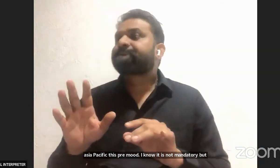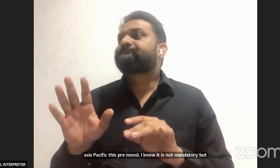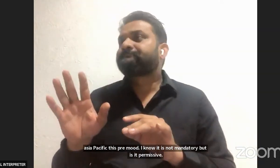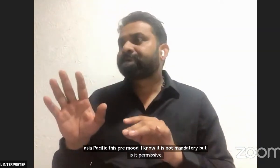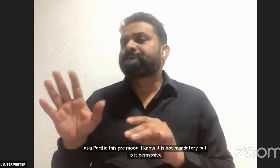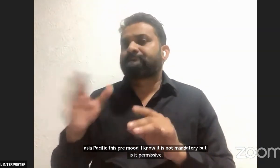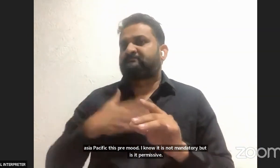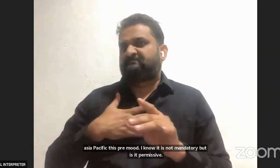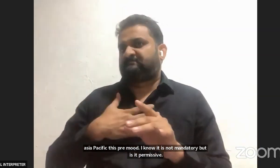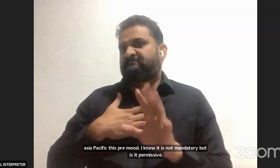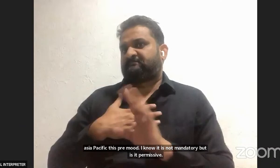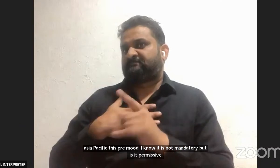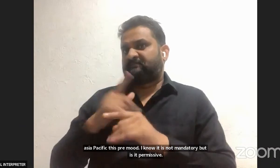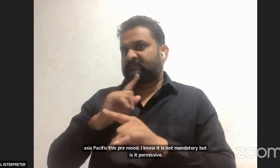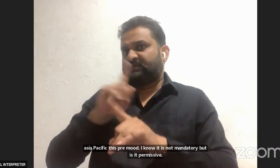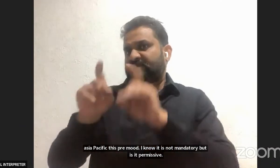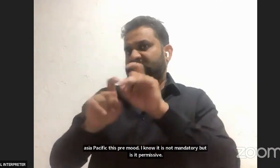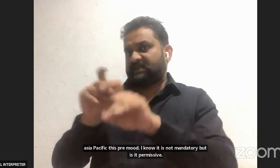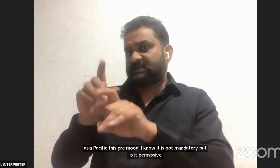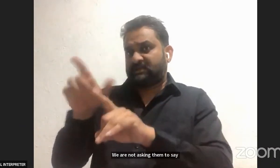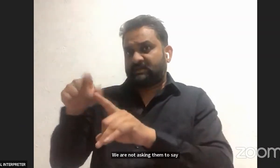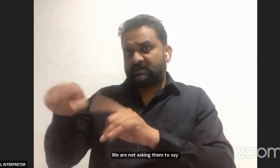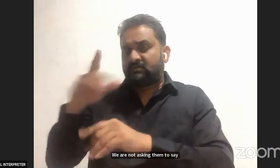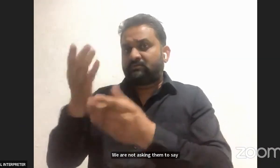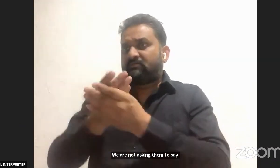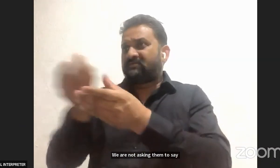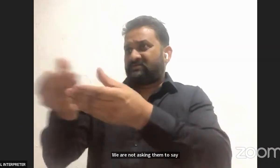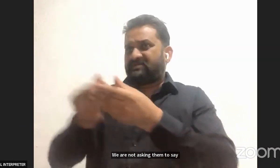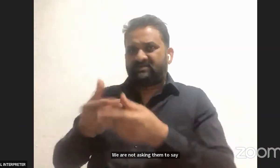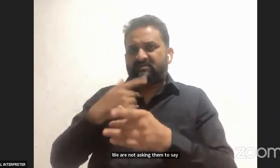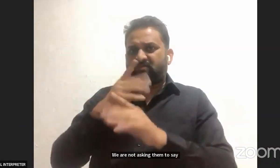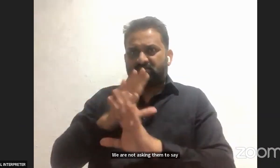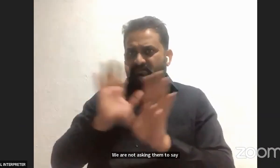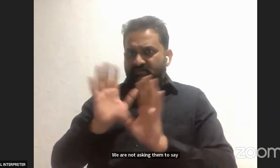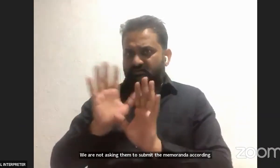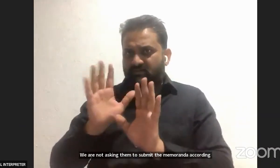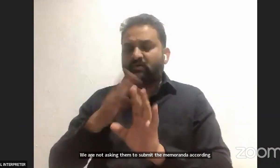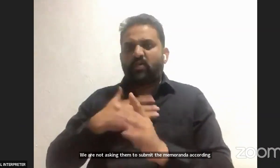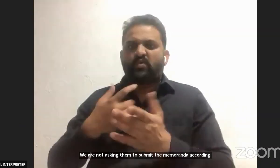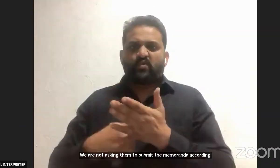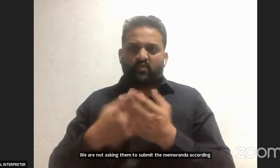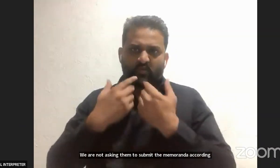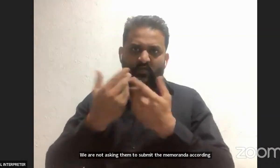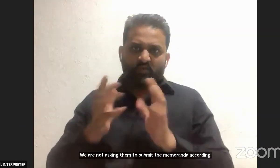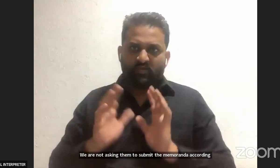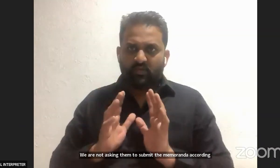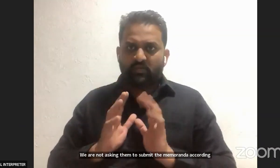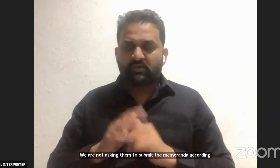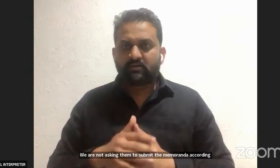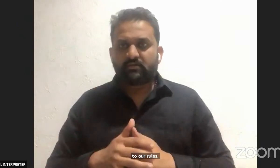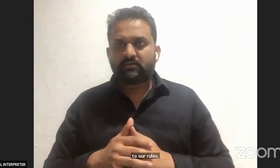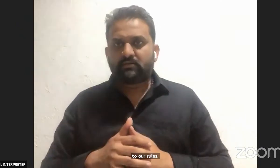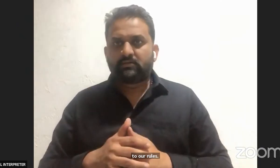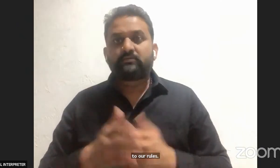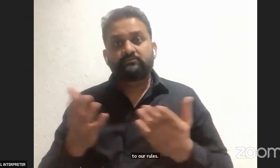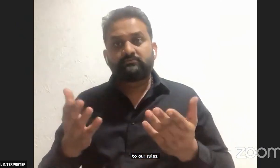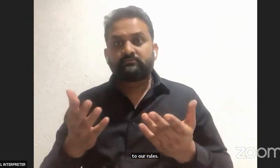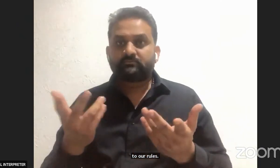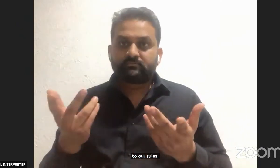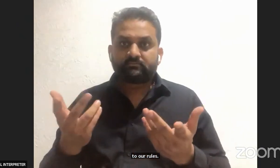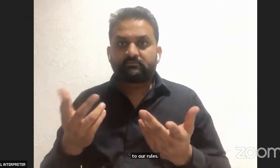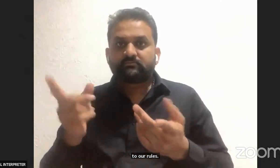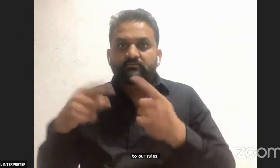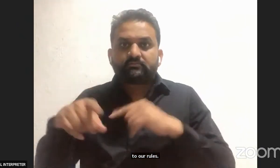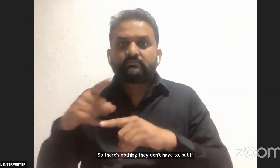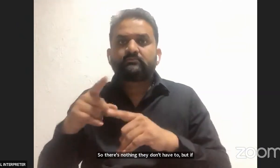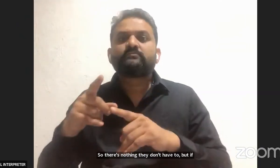We are not asking them to submit the memoranda according to our rule. So there's nothing, they don't have to,